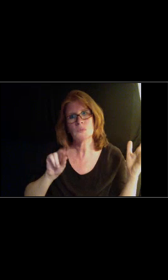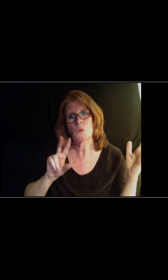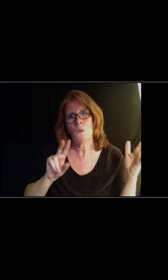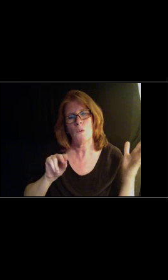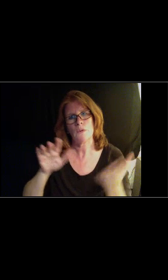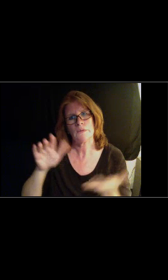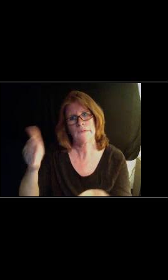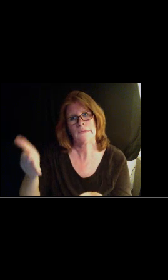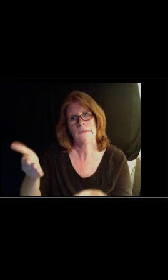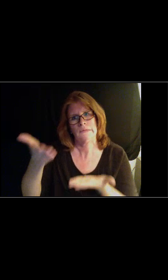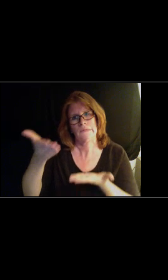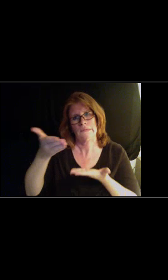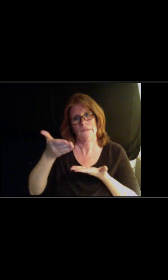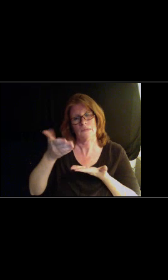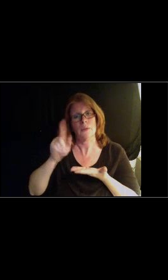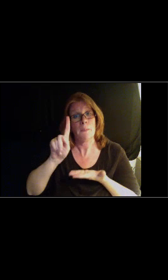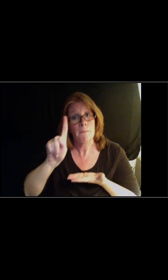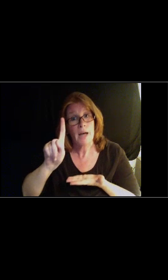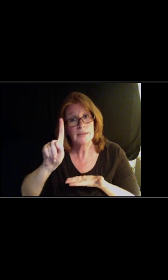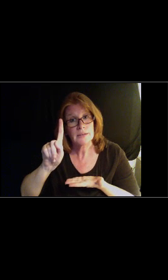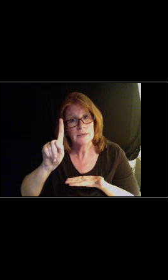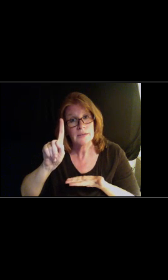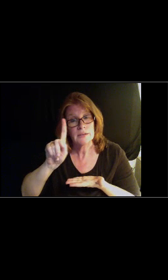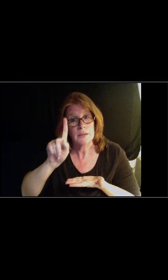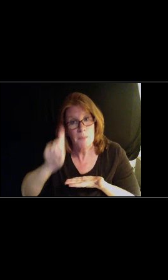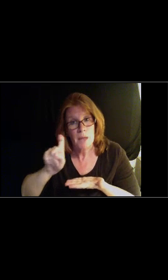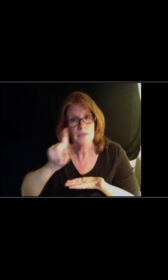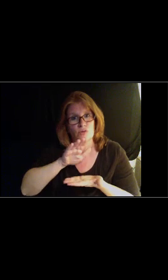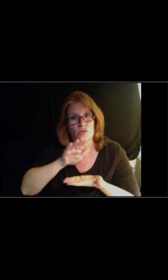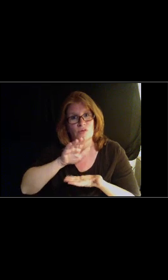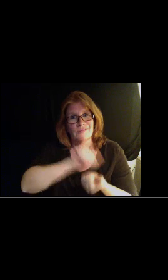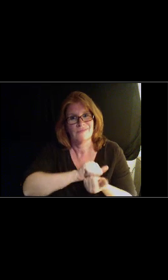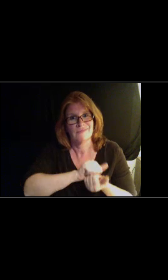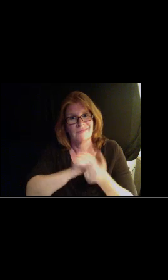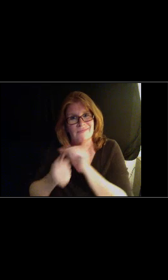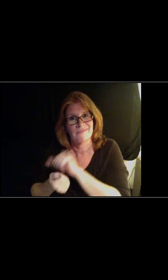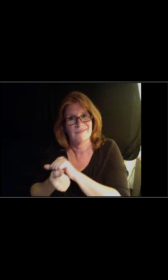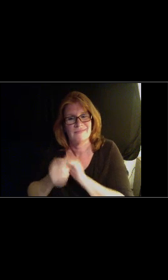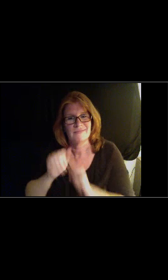field. And we don't want to toss all of that valuable research